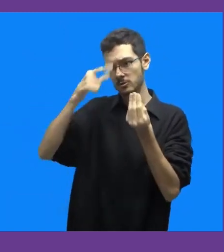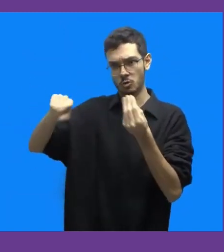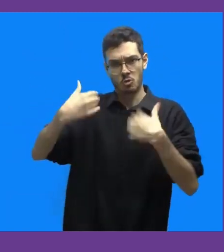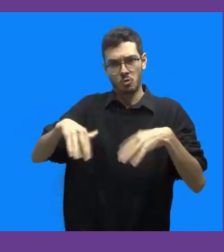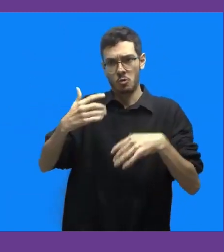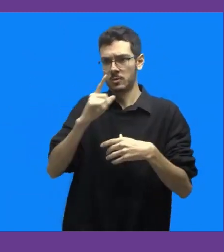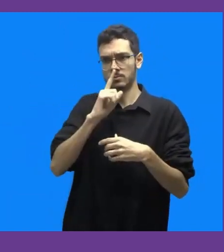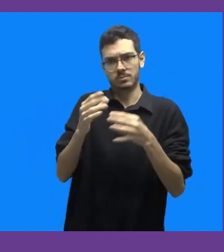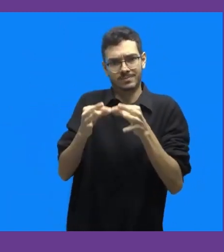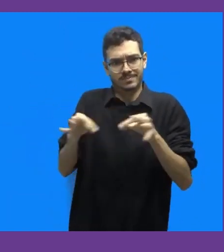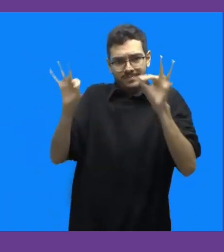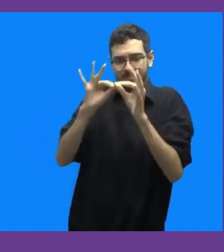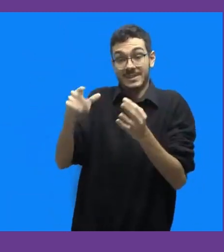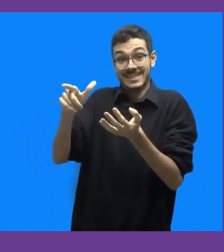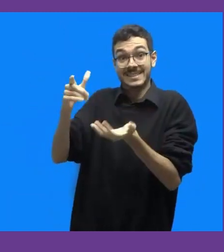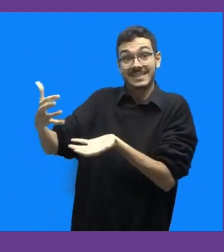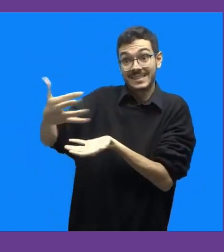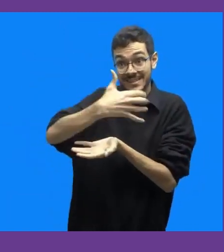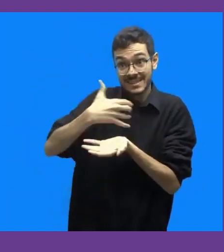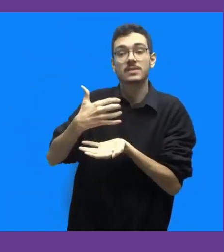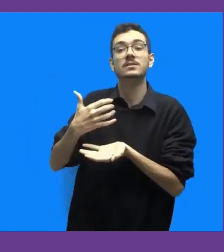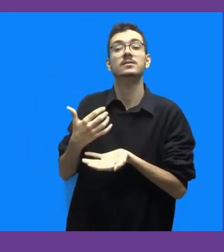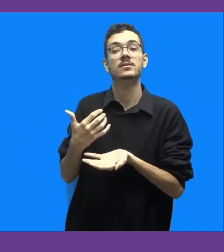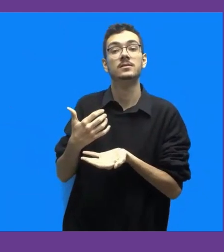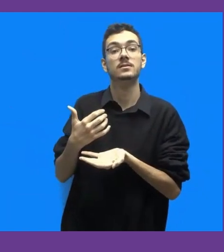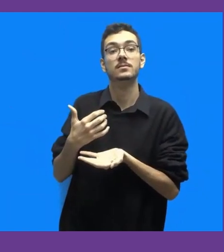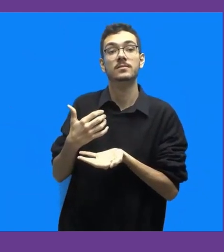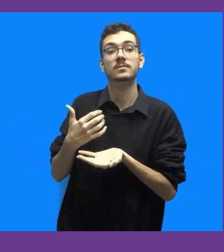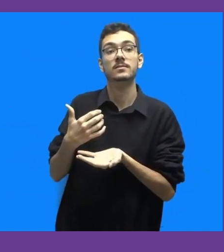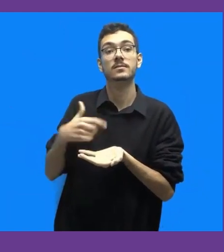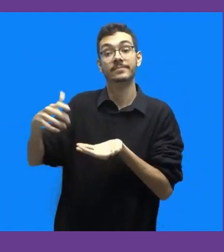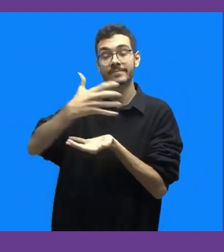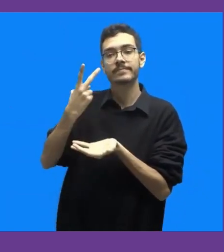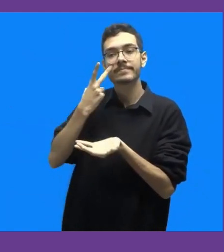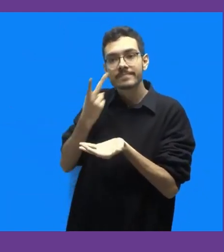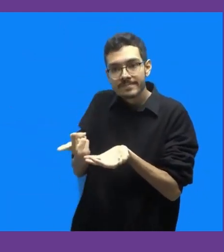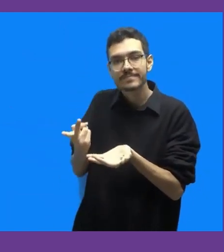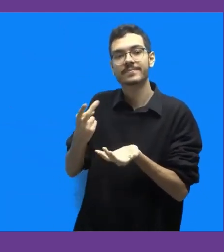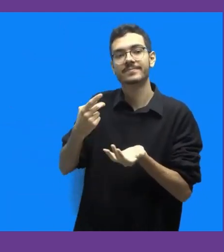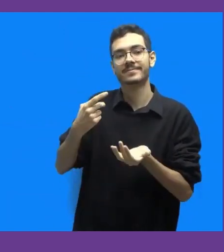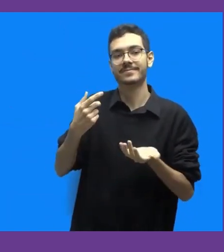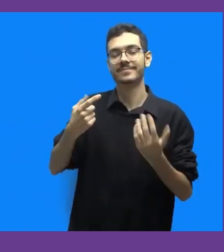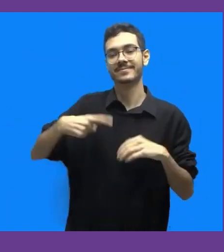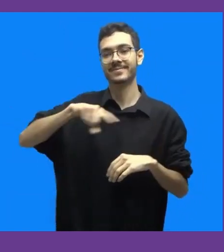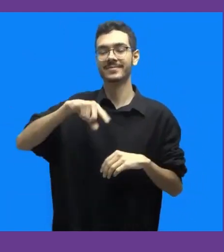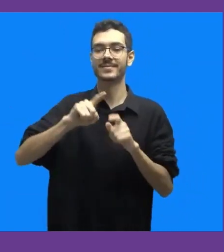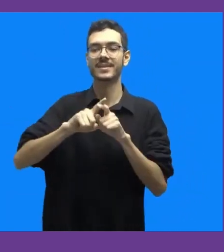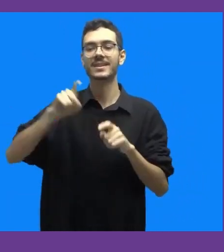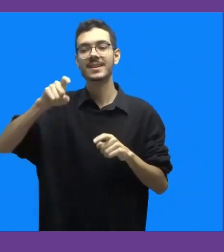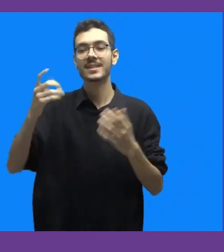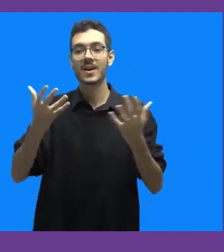these different places. We felt the need, for example, to build a glossary of terms, so we